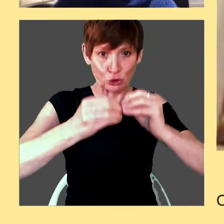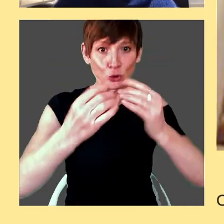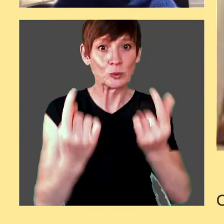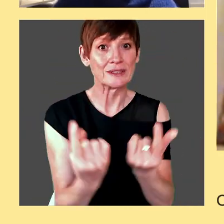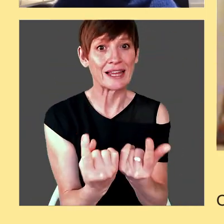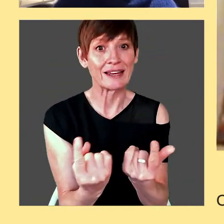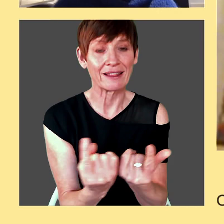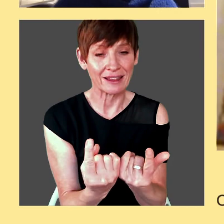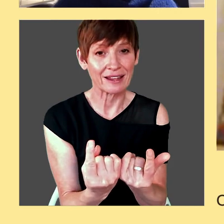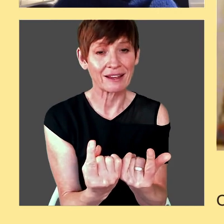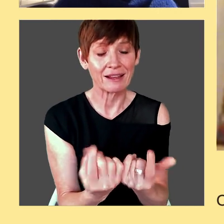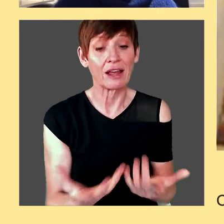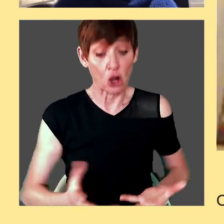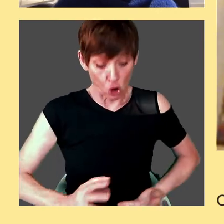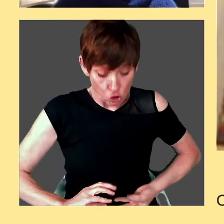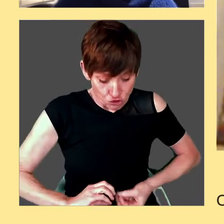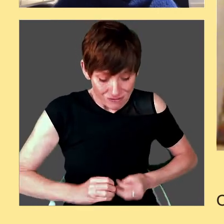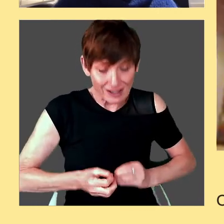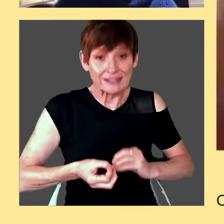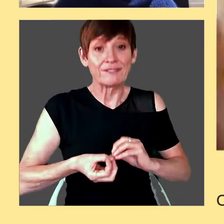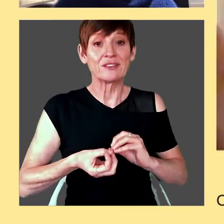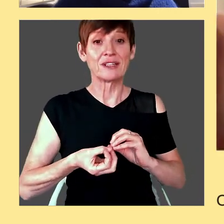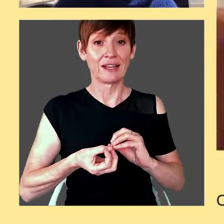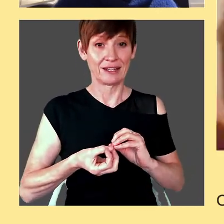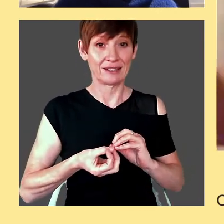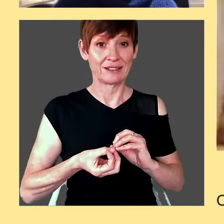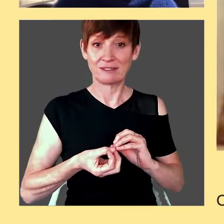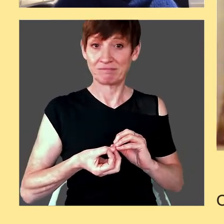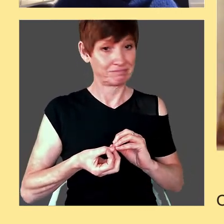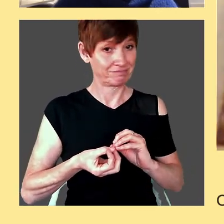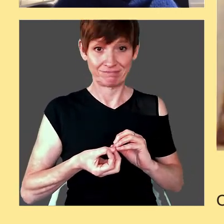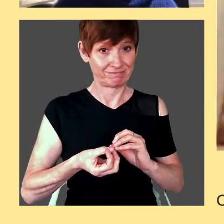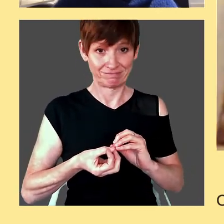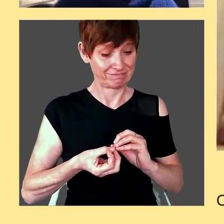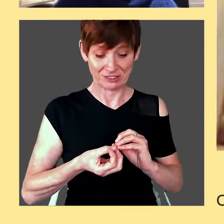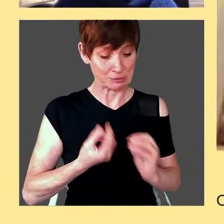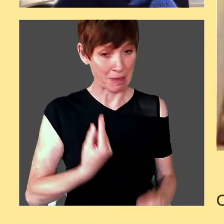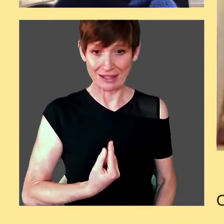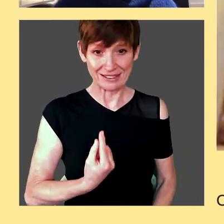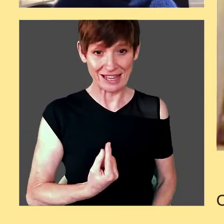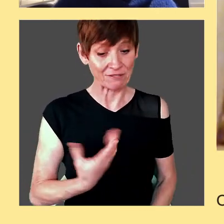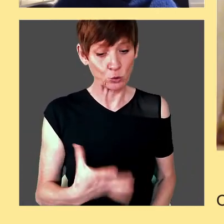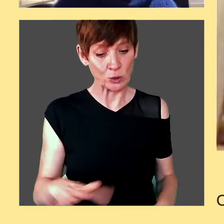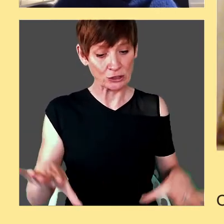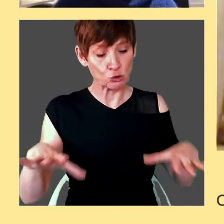know, creativity happened by itself. You have to prepare it